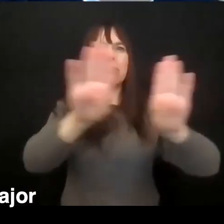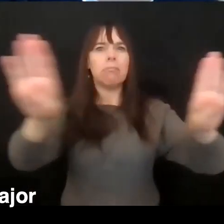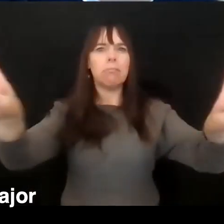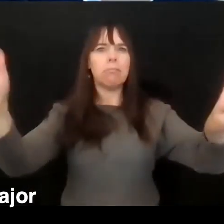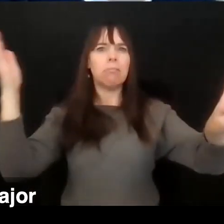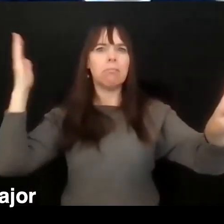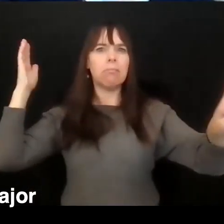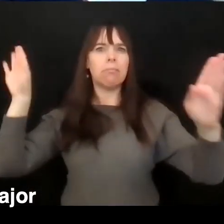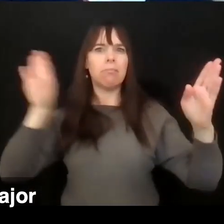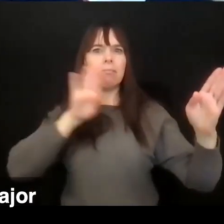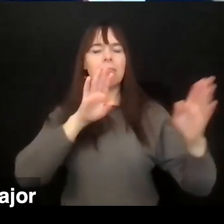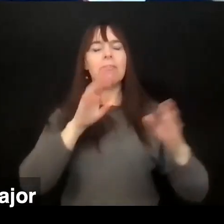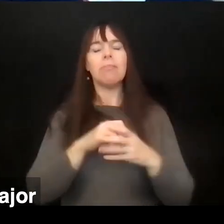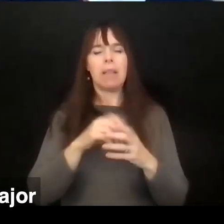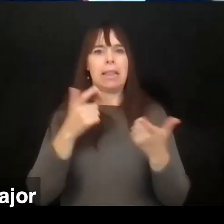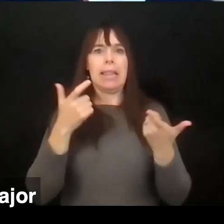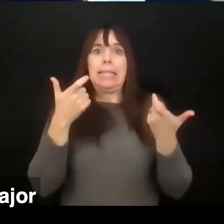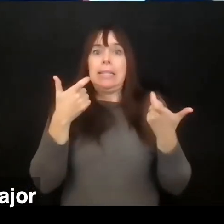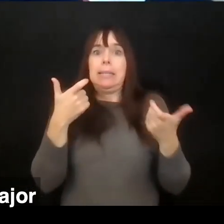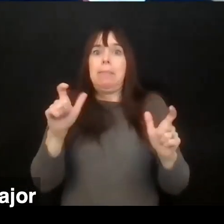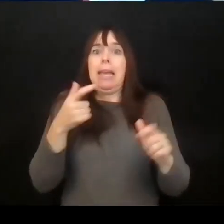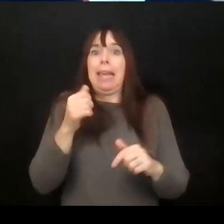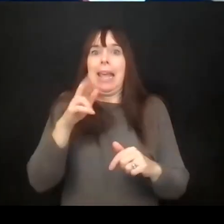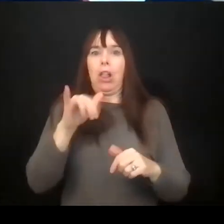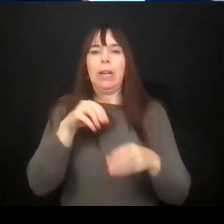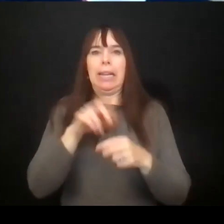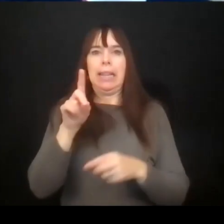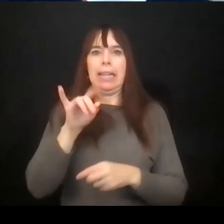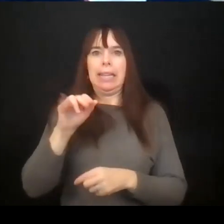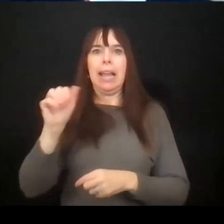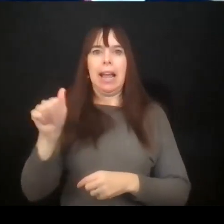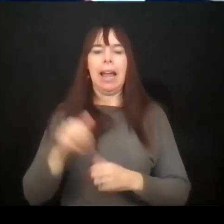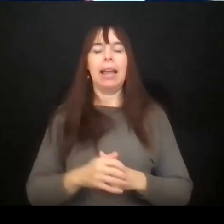which is one of our major galleries at the DIA.